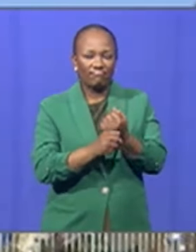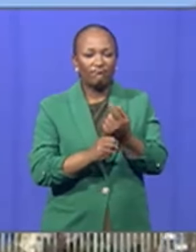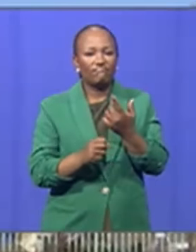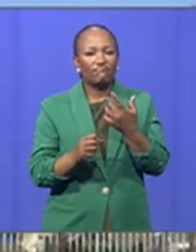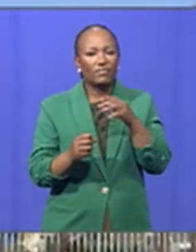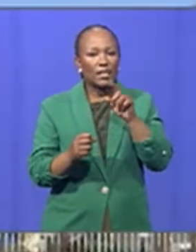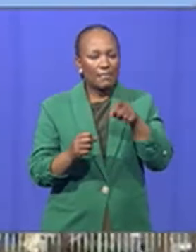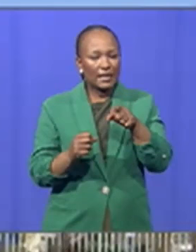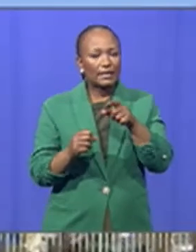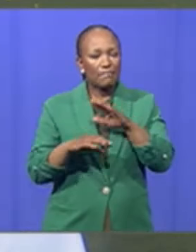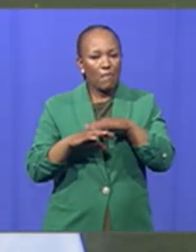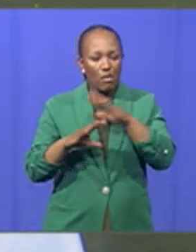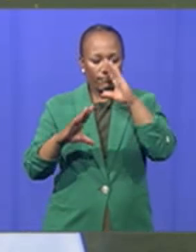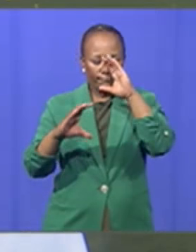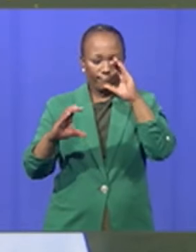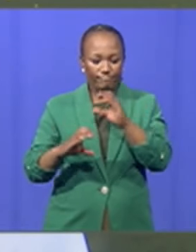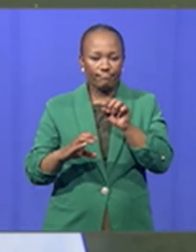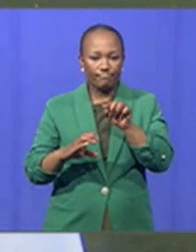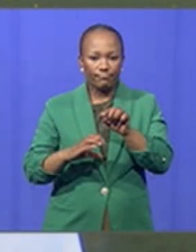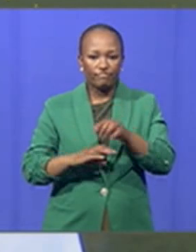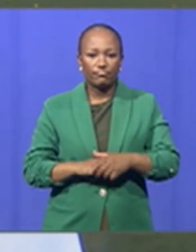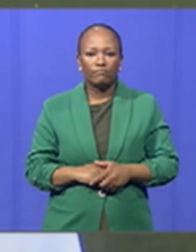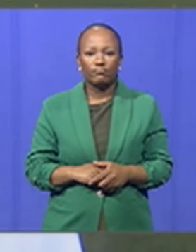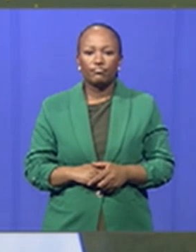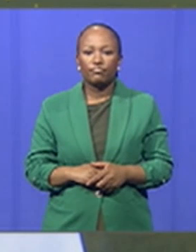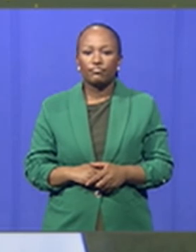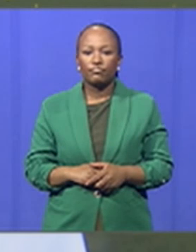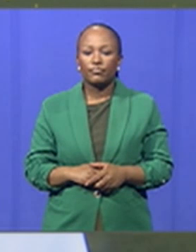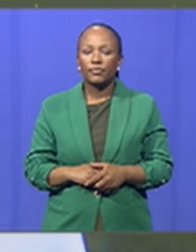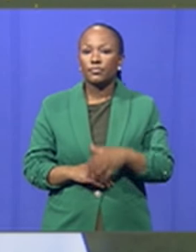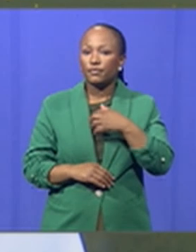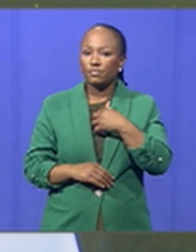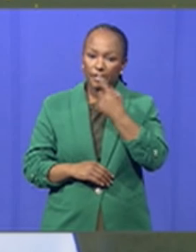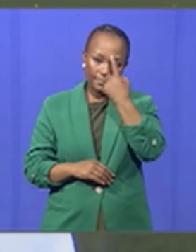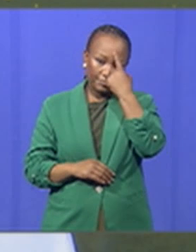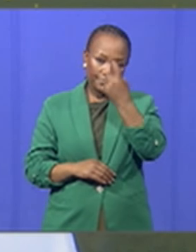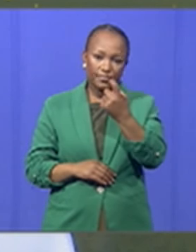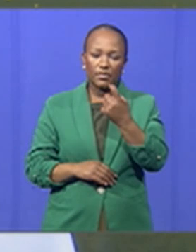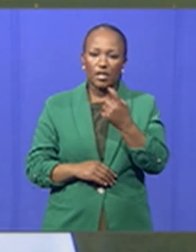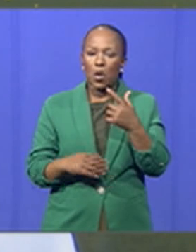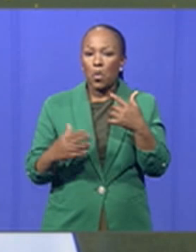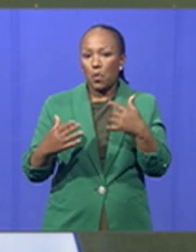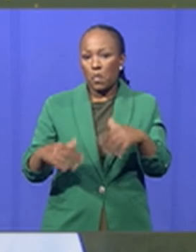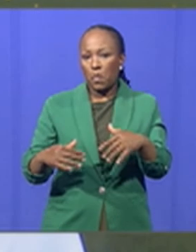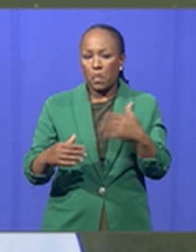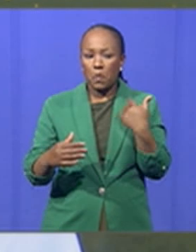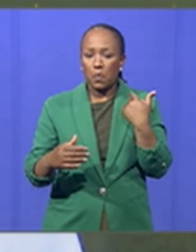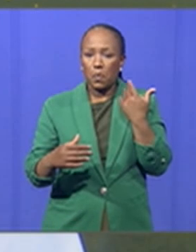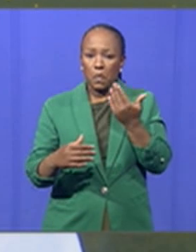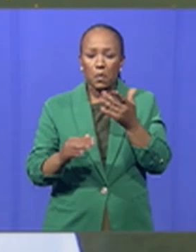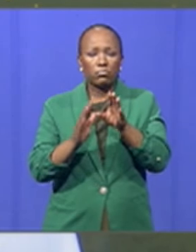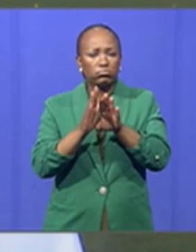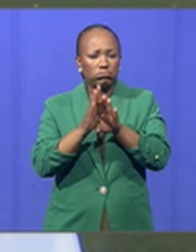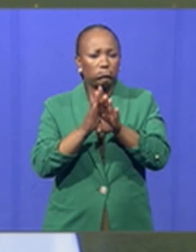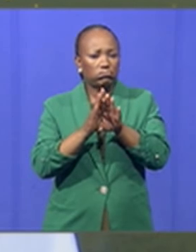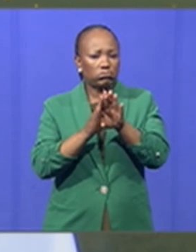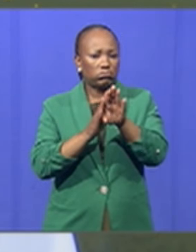ke go fiwa šedi. I believe we've made quite big steps getting to where we are